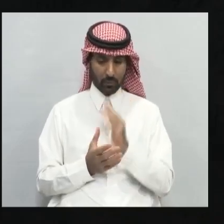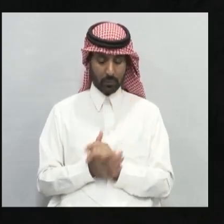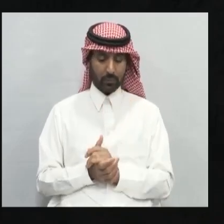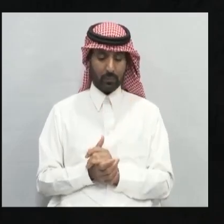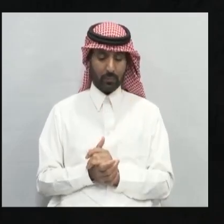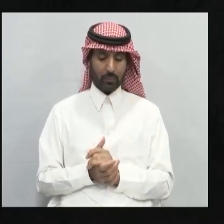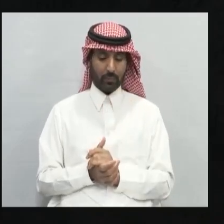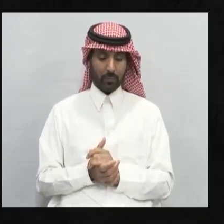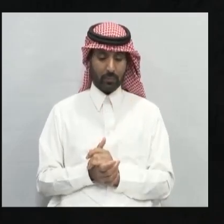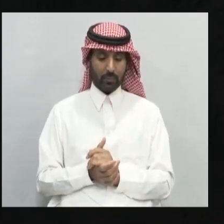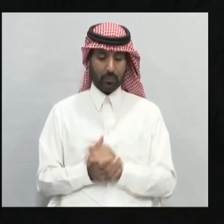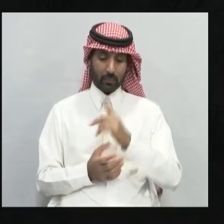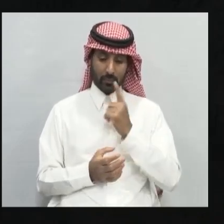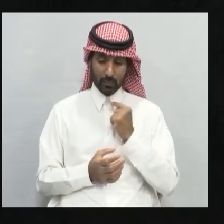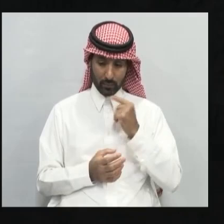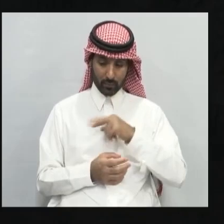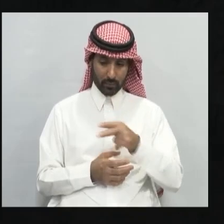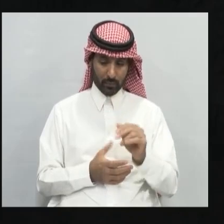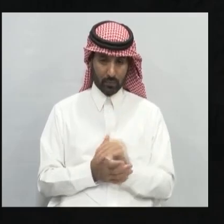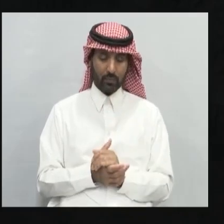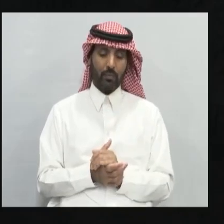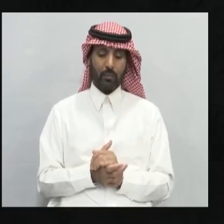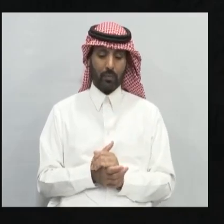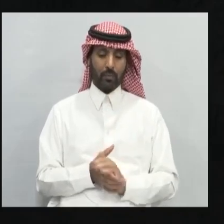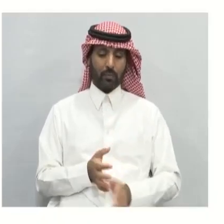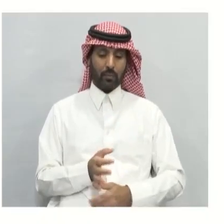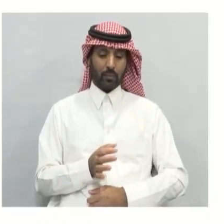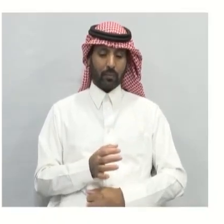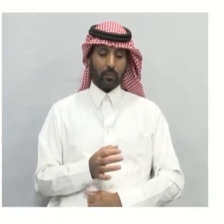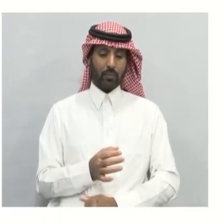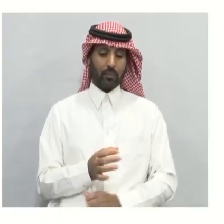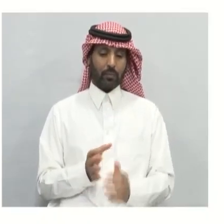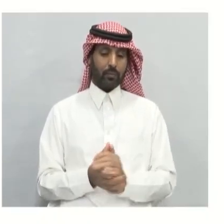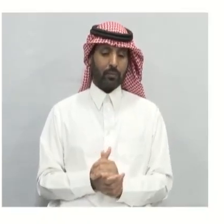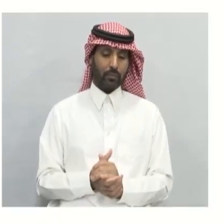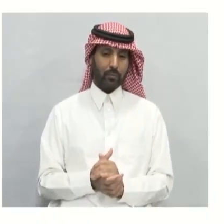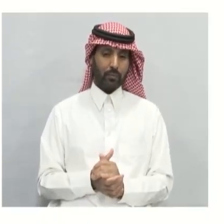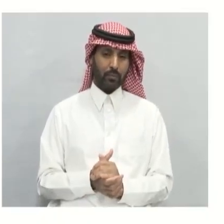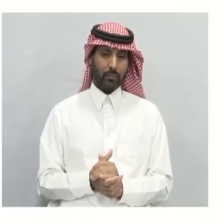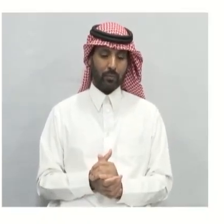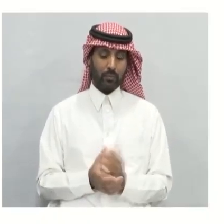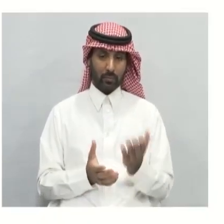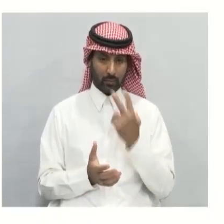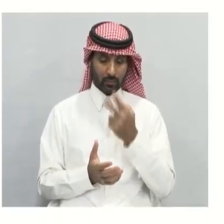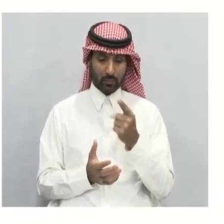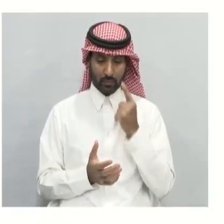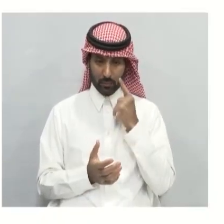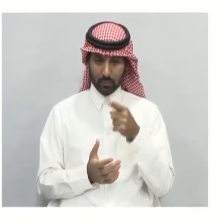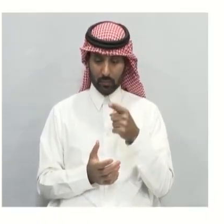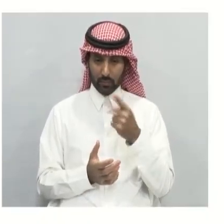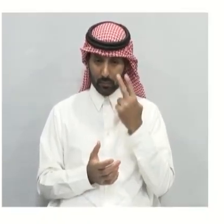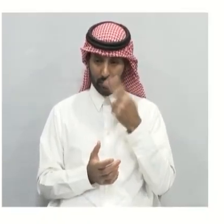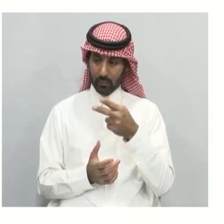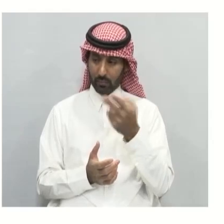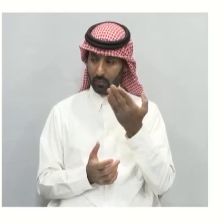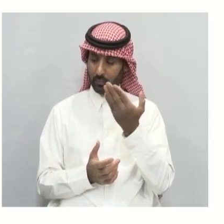today. So different lifestyle we're going to have. Now you are about to